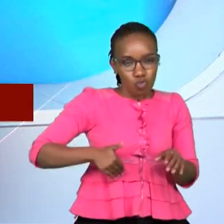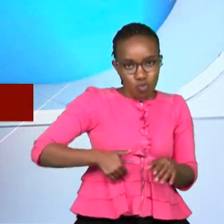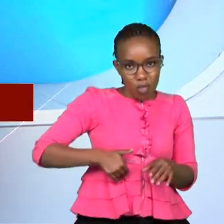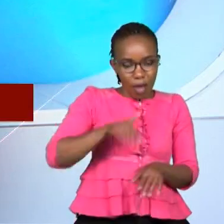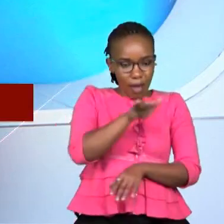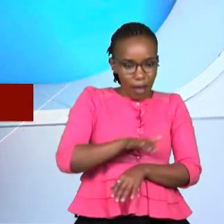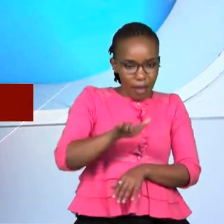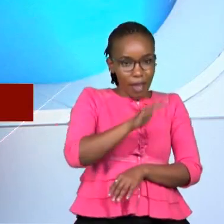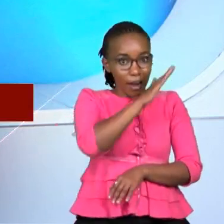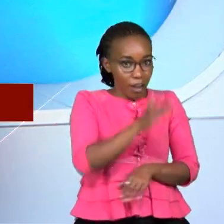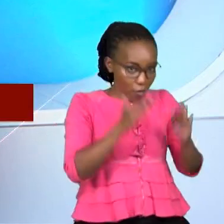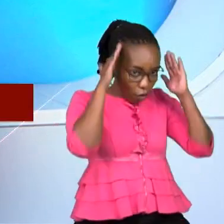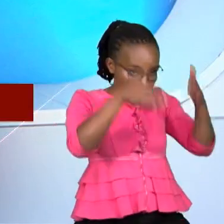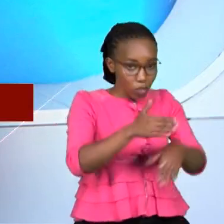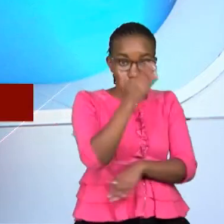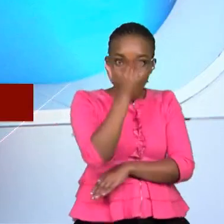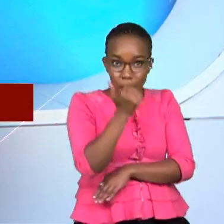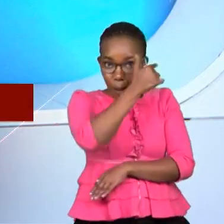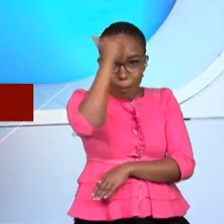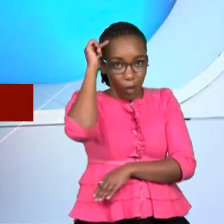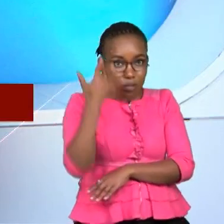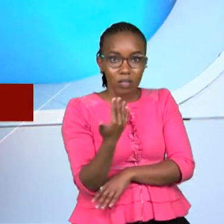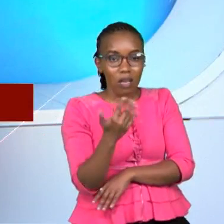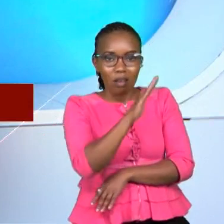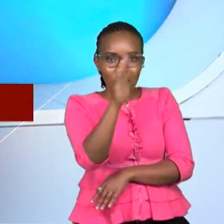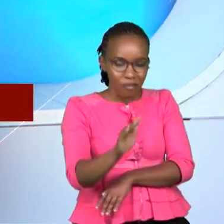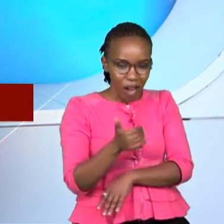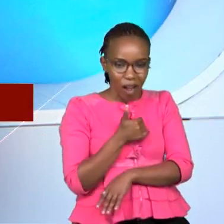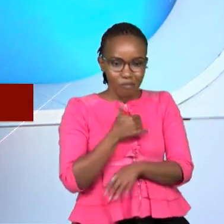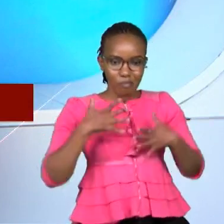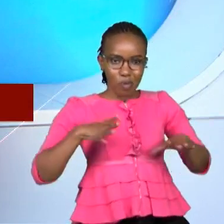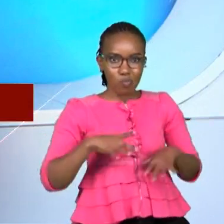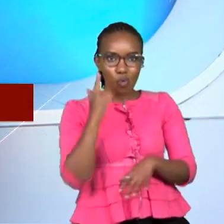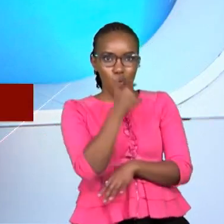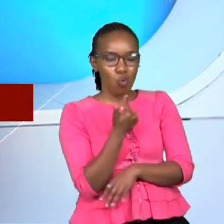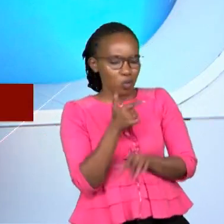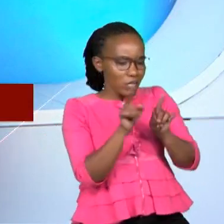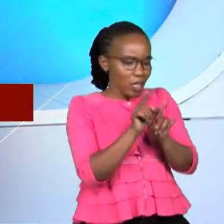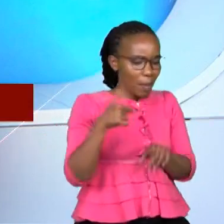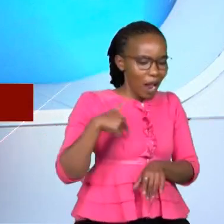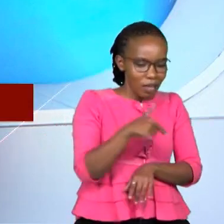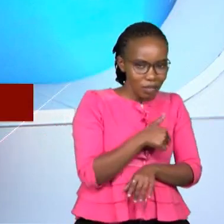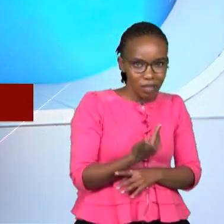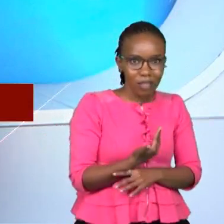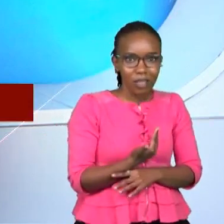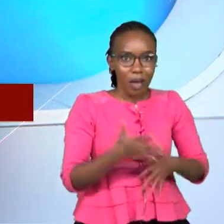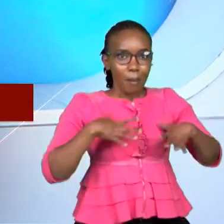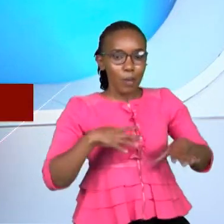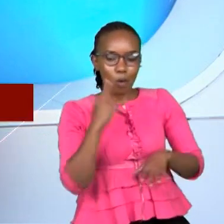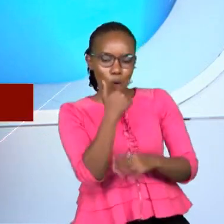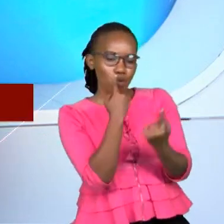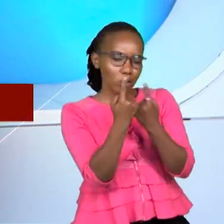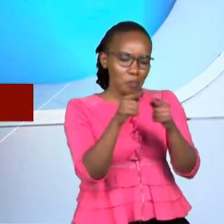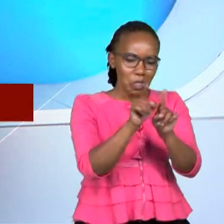consolidated. And the reason it's never been consolidated is because we've never had people who look like us, people who speak like